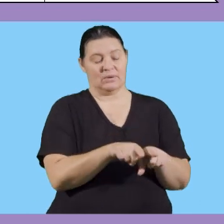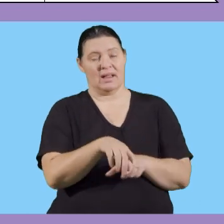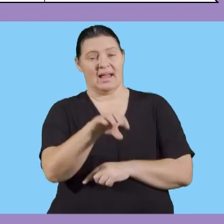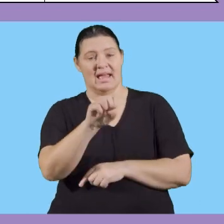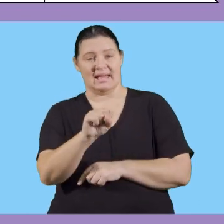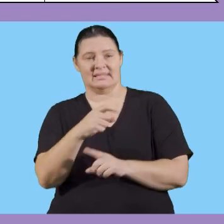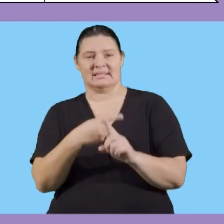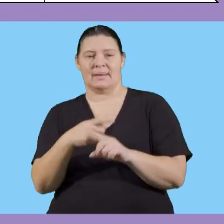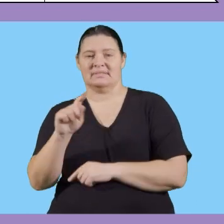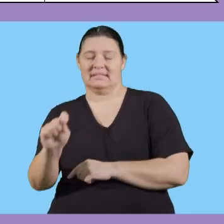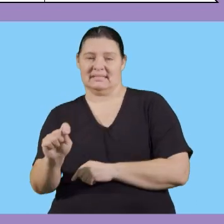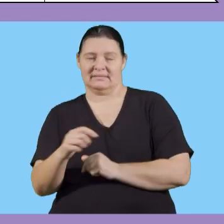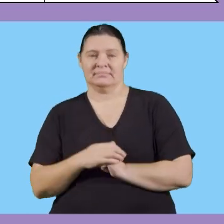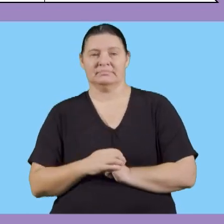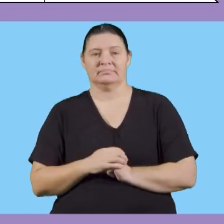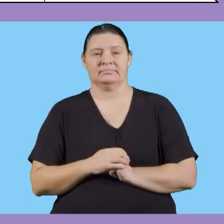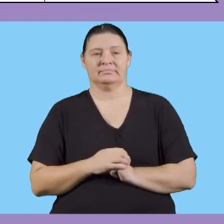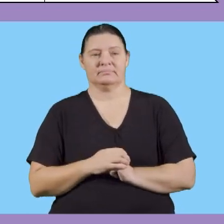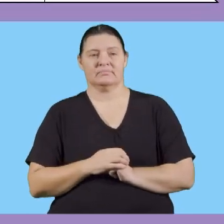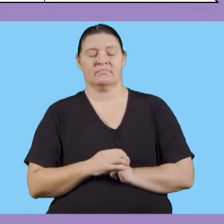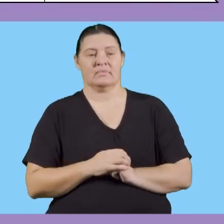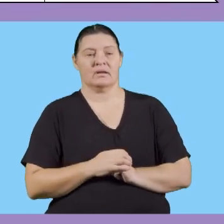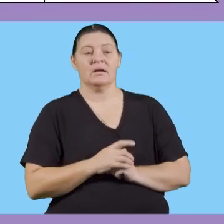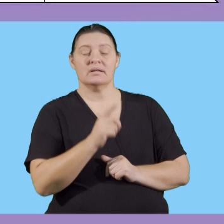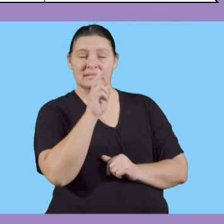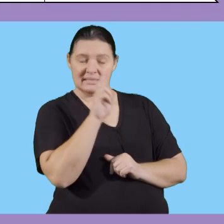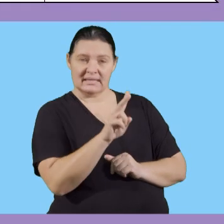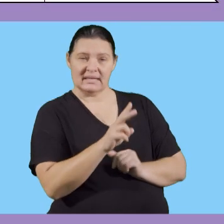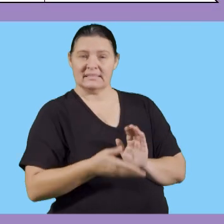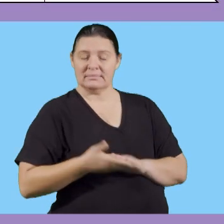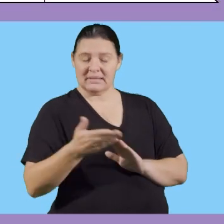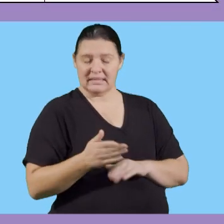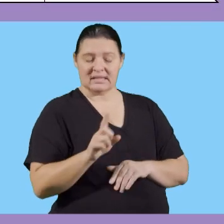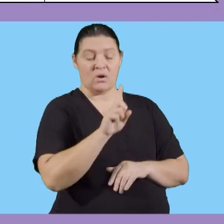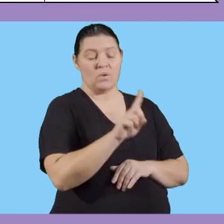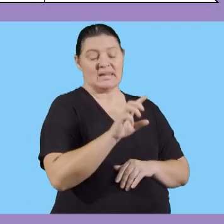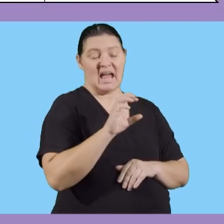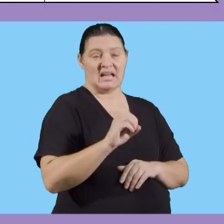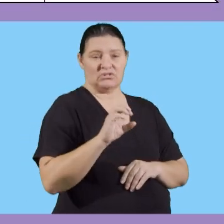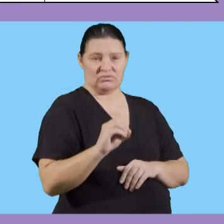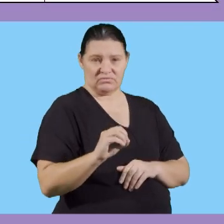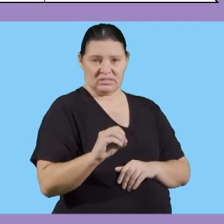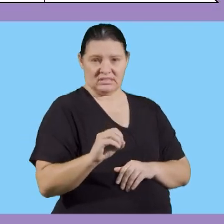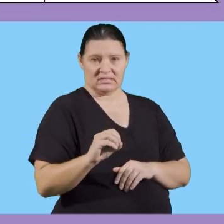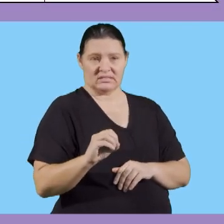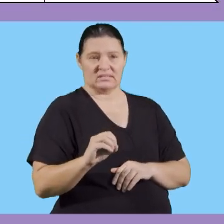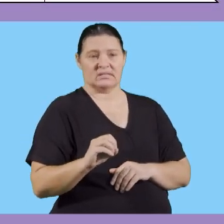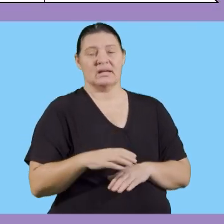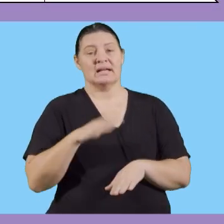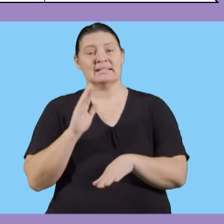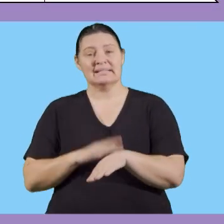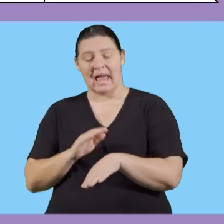speed and the time. And when we look at the information that we've been given, we have been given a speed of